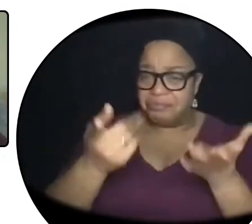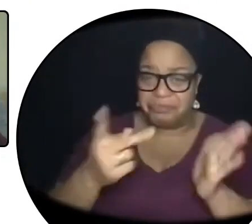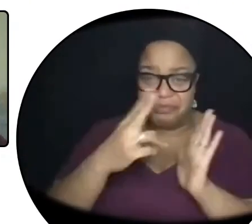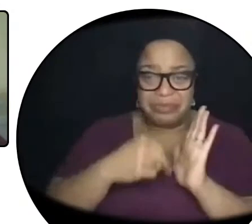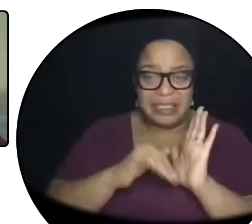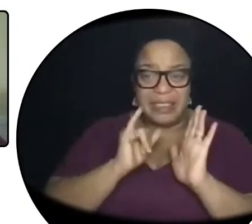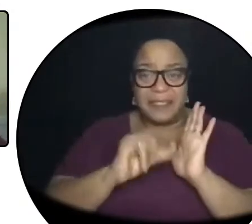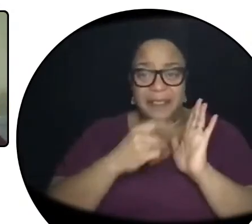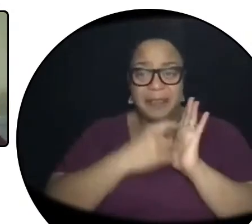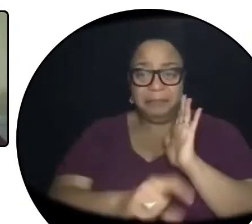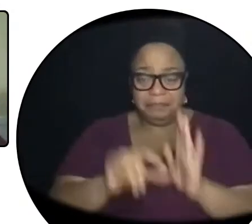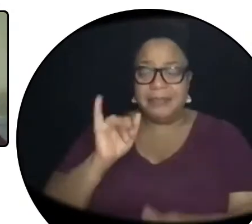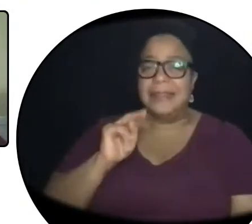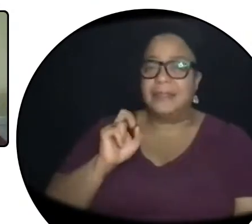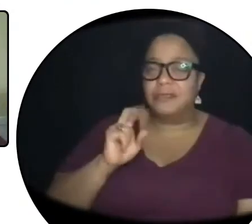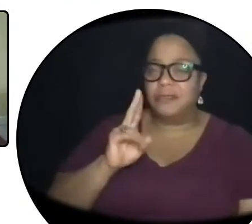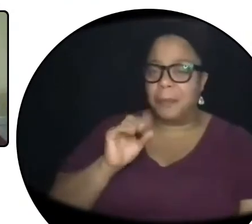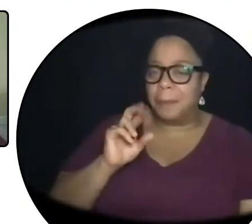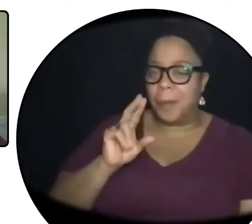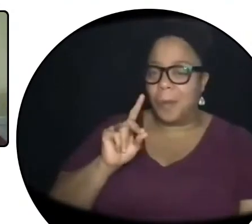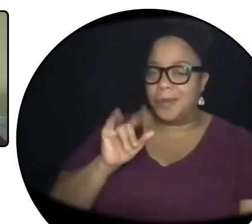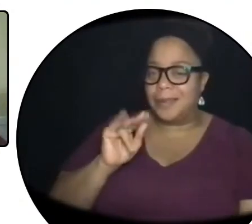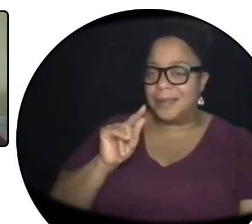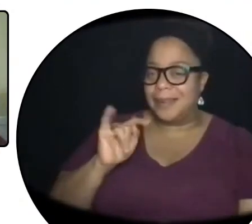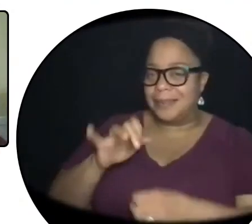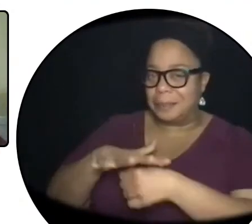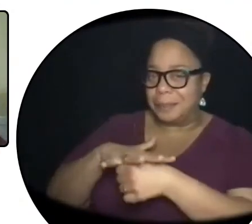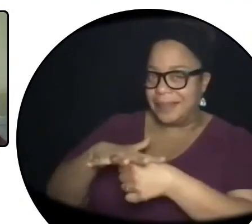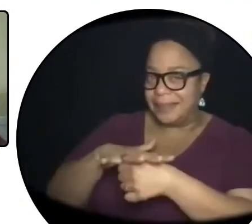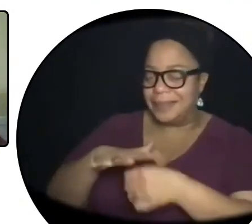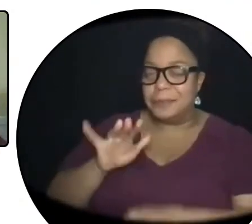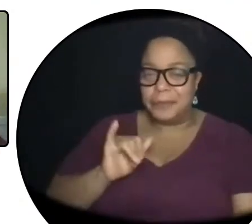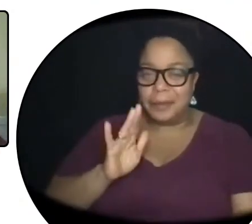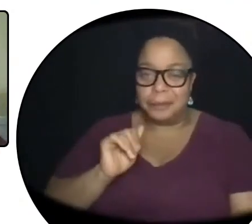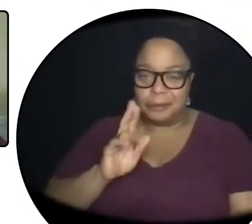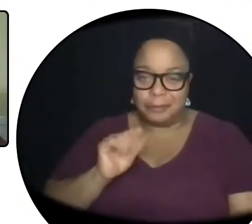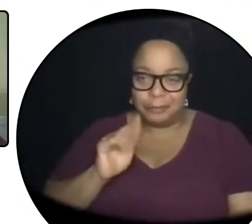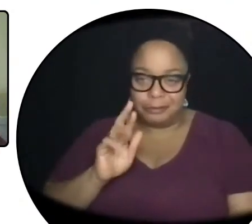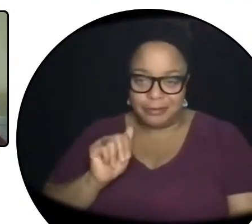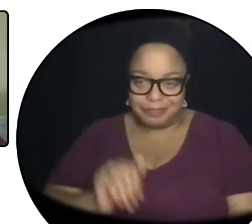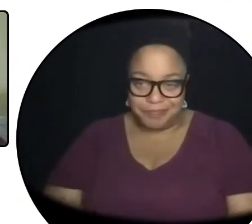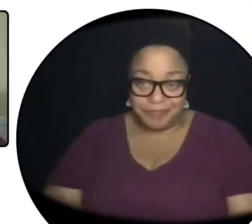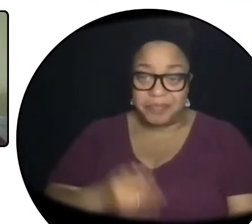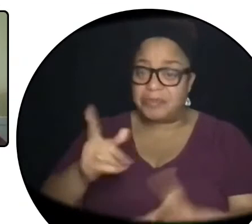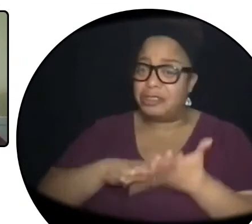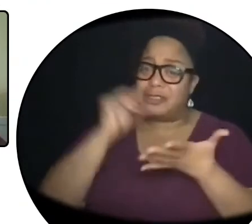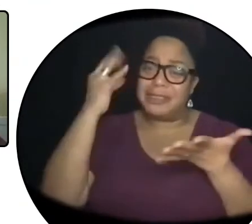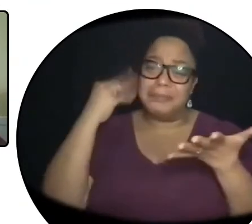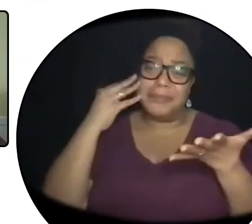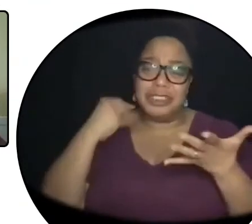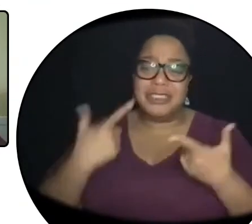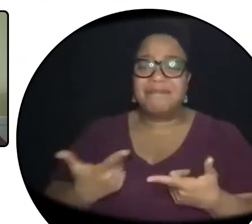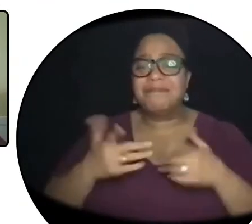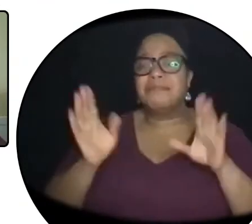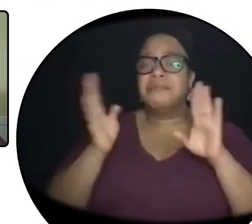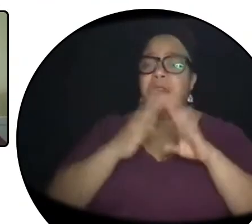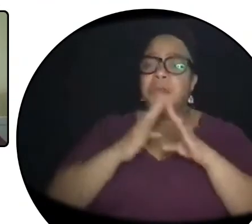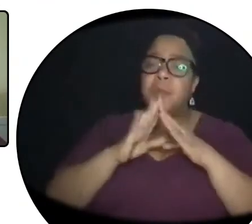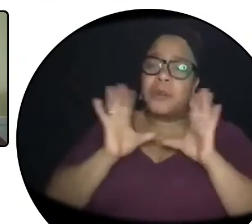writer. His name is Mauro Valeri. Or another one is from another professor, your